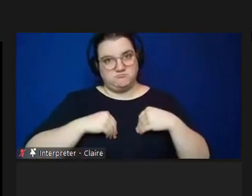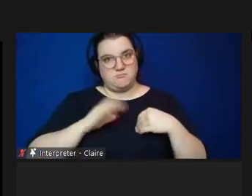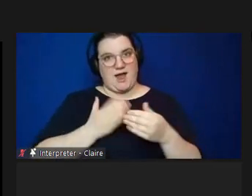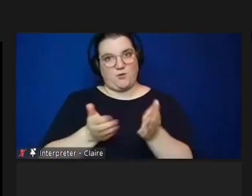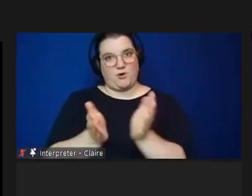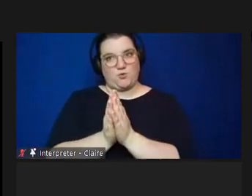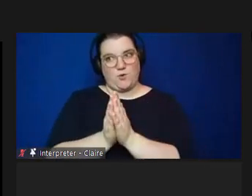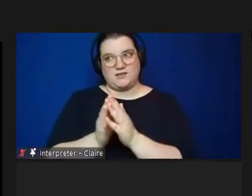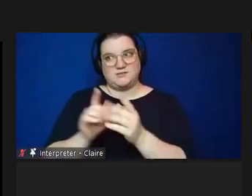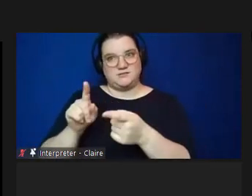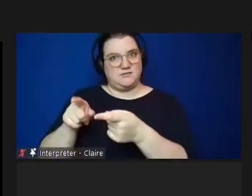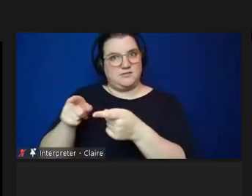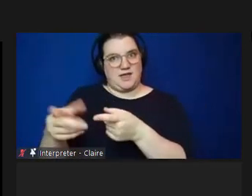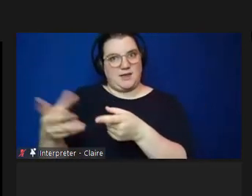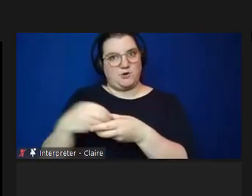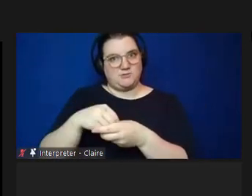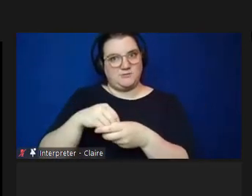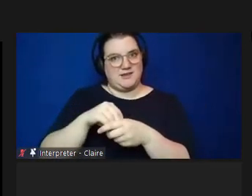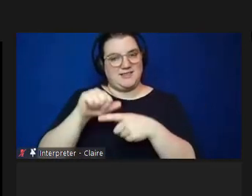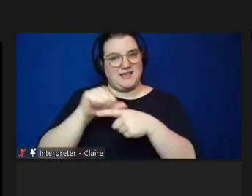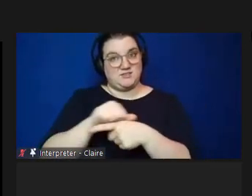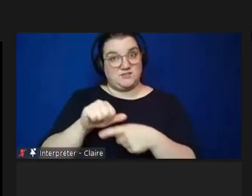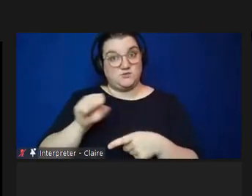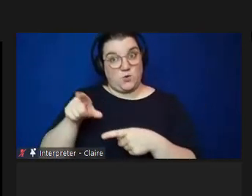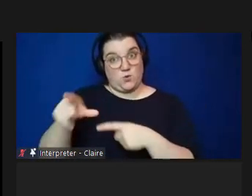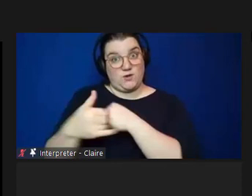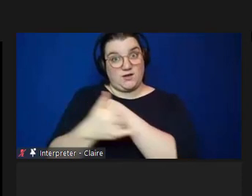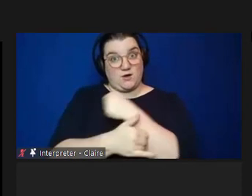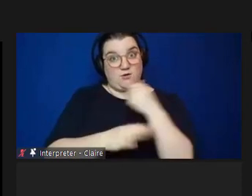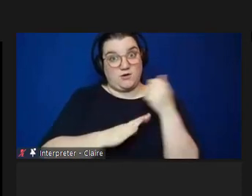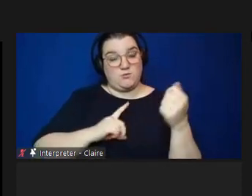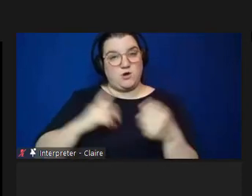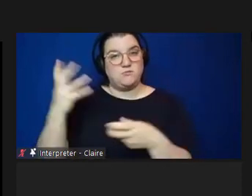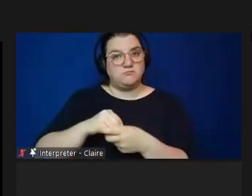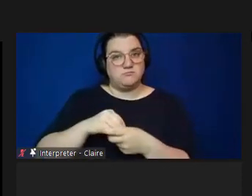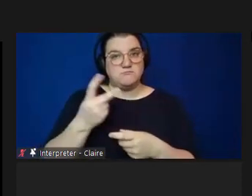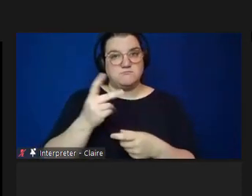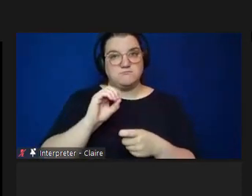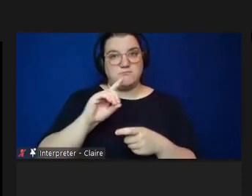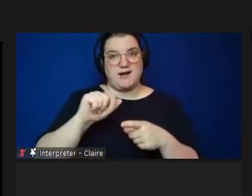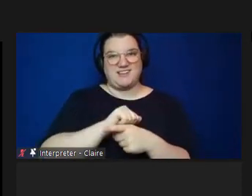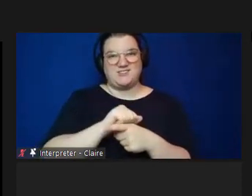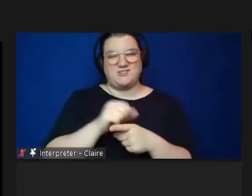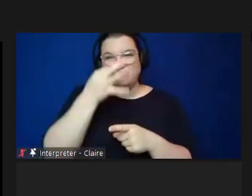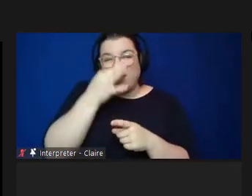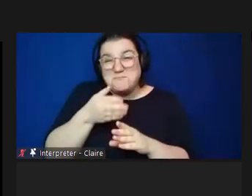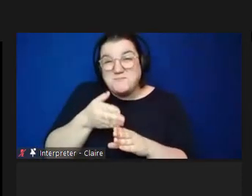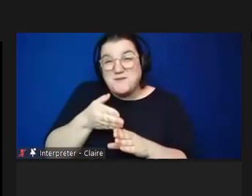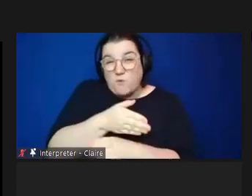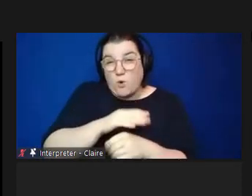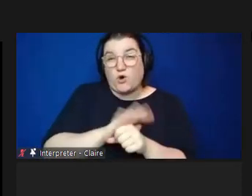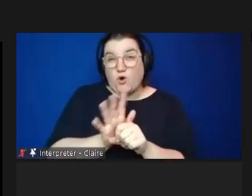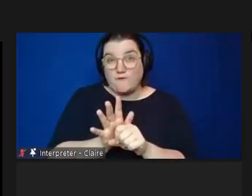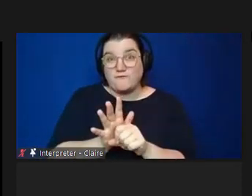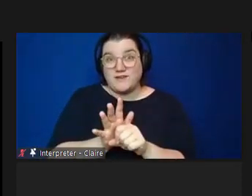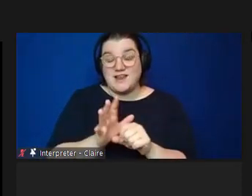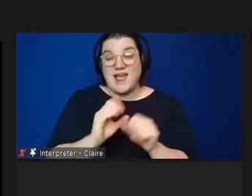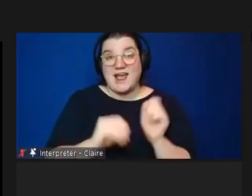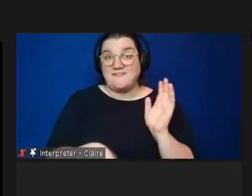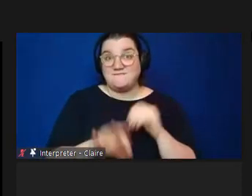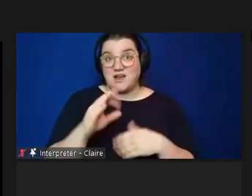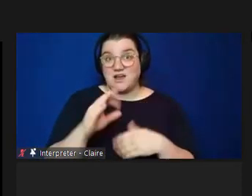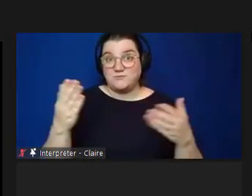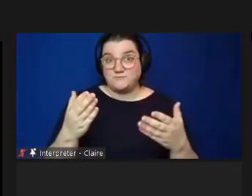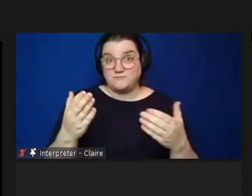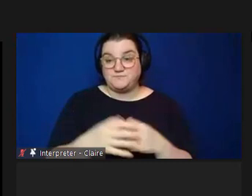the exercises. So they participated in the pod exercise right before COVID and found